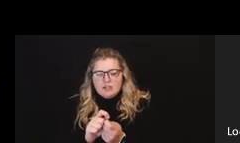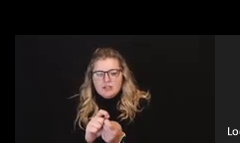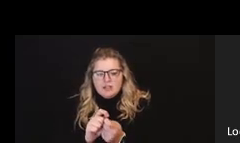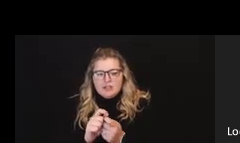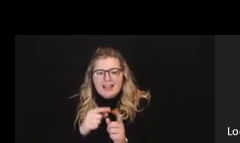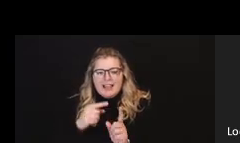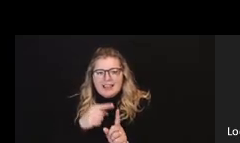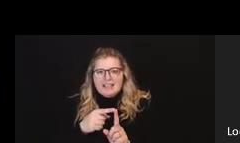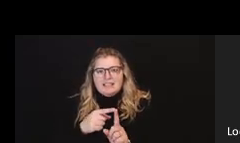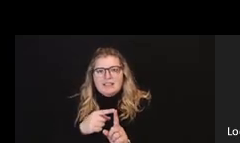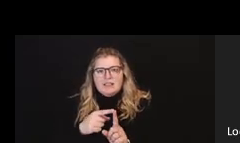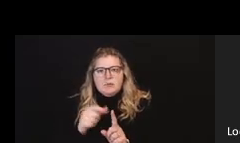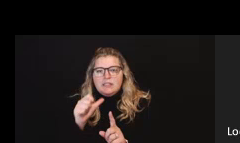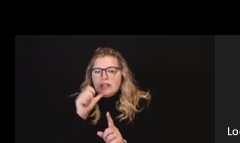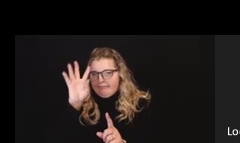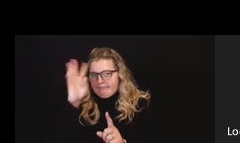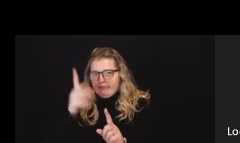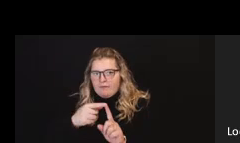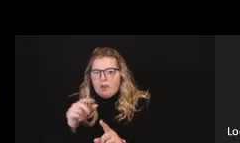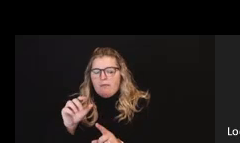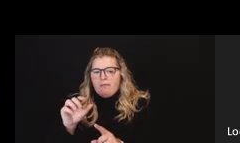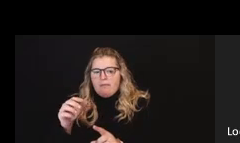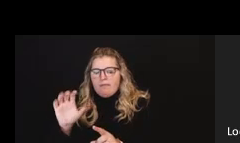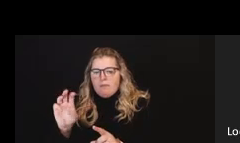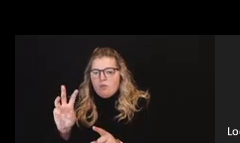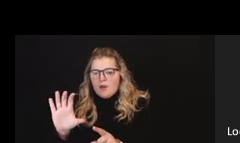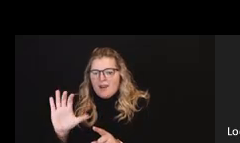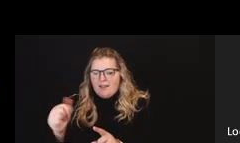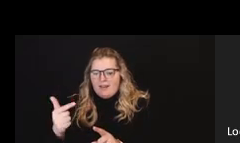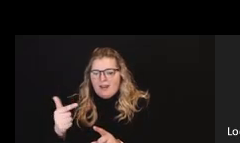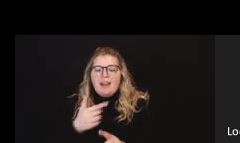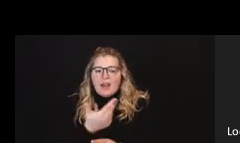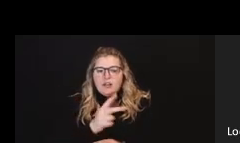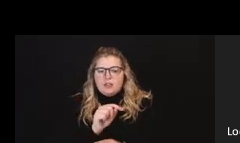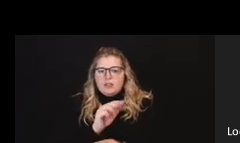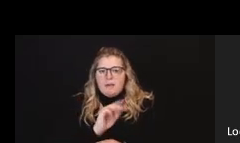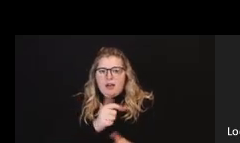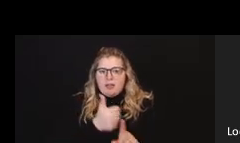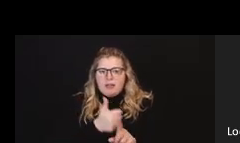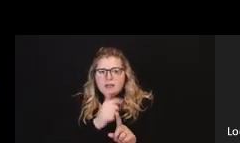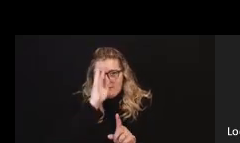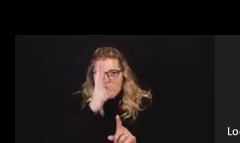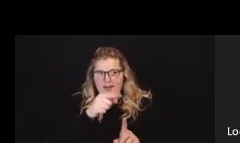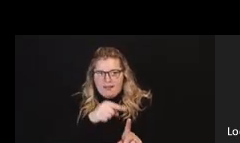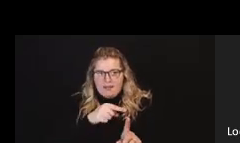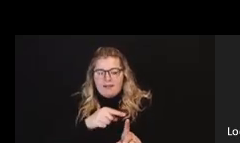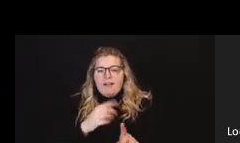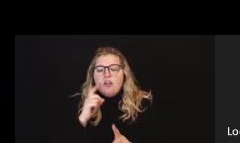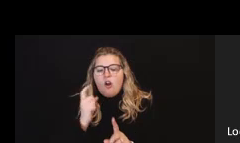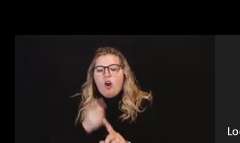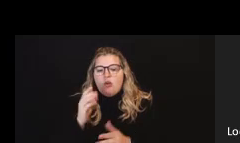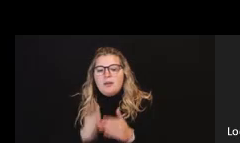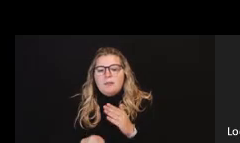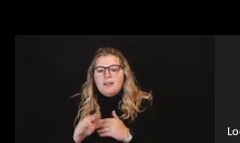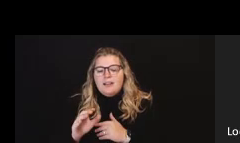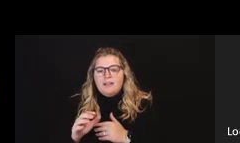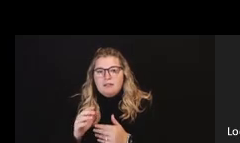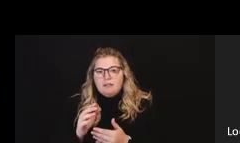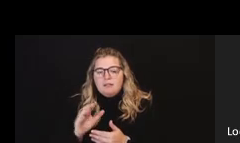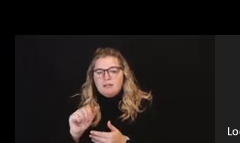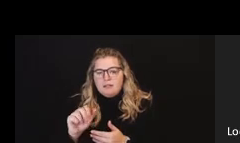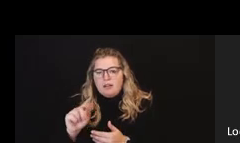by WCAG. This is something that was created within HTML, and it has been around for a while. The autocomplete attribute is well